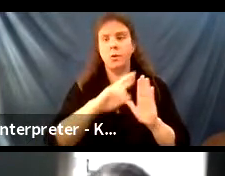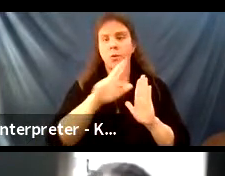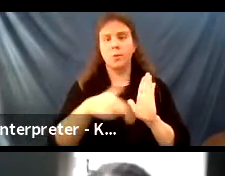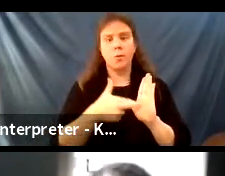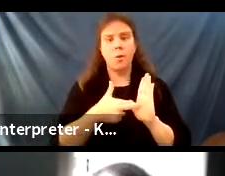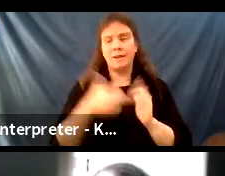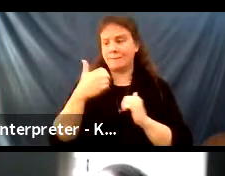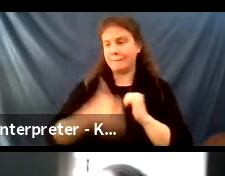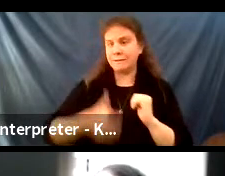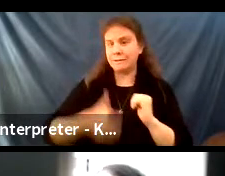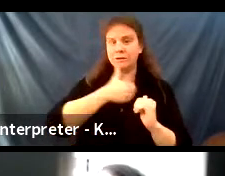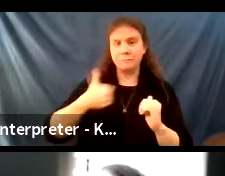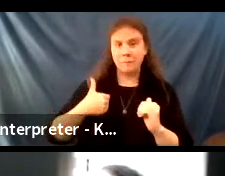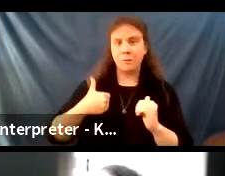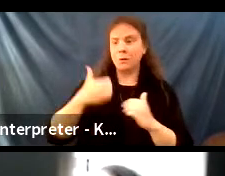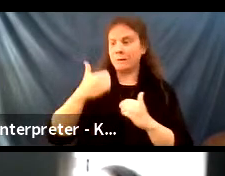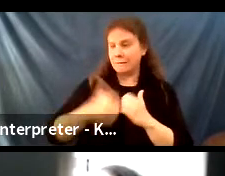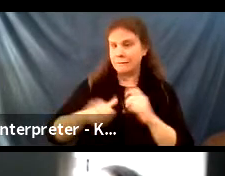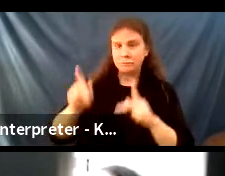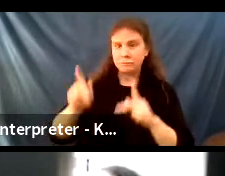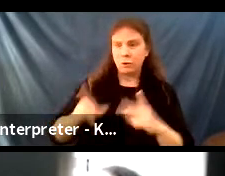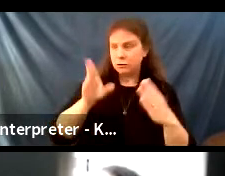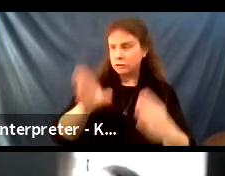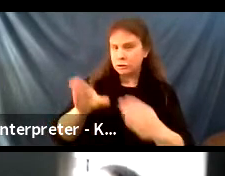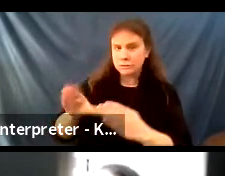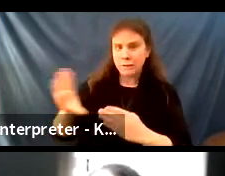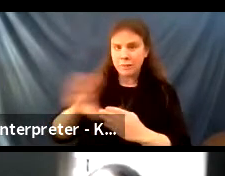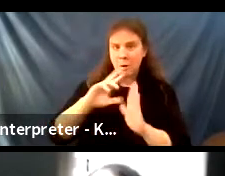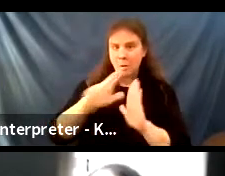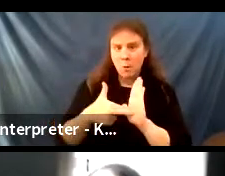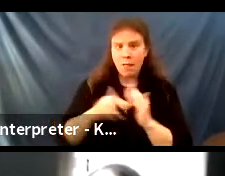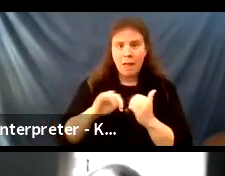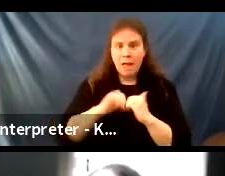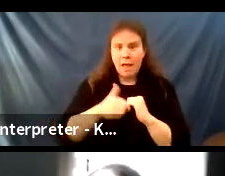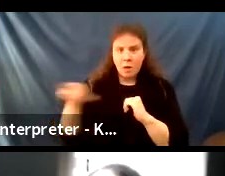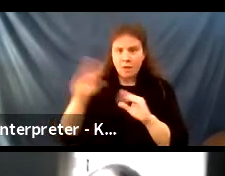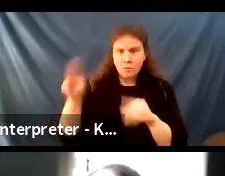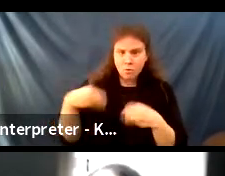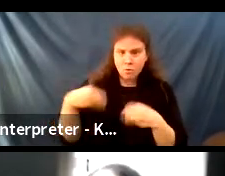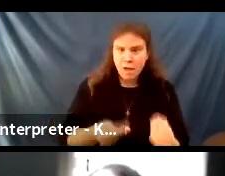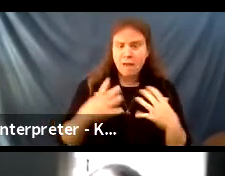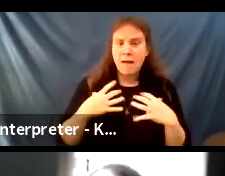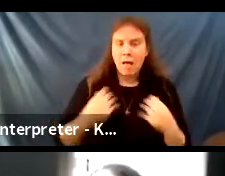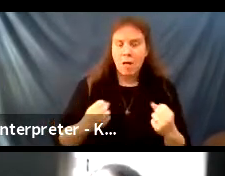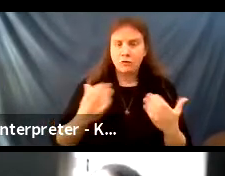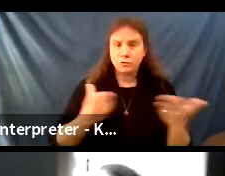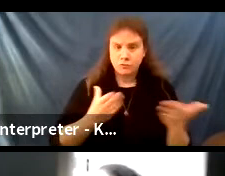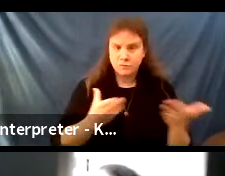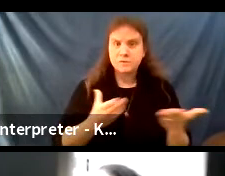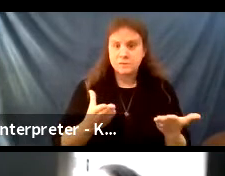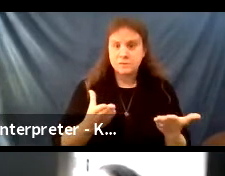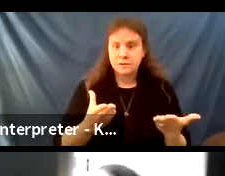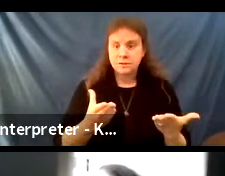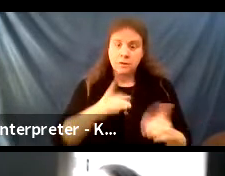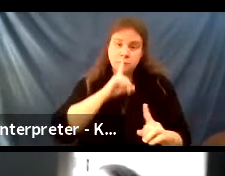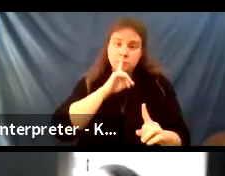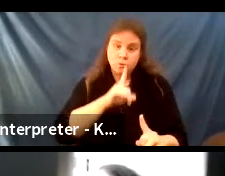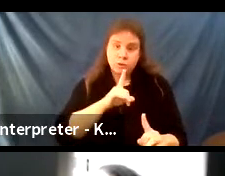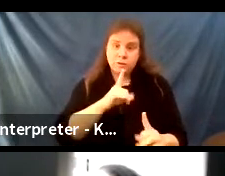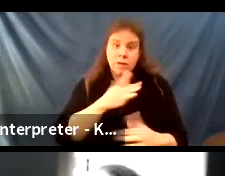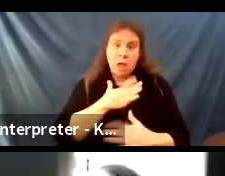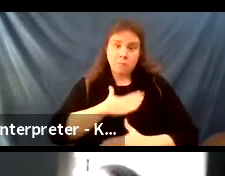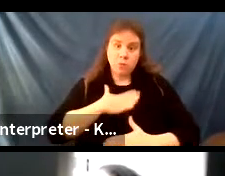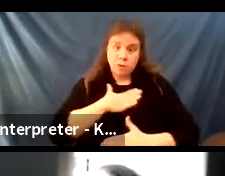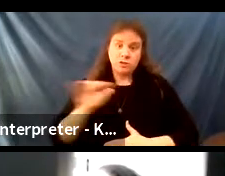and colleagues play, and to what degree they're providing health services, and certainly appreciate that a large proportion of them